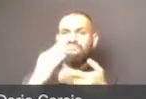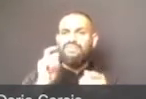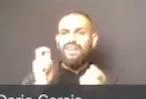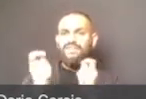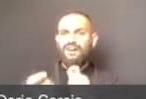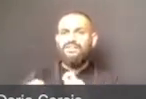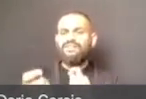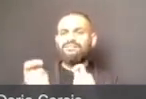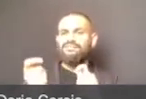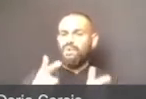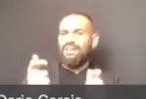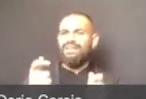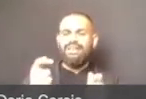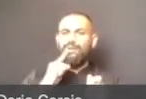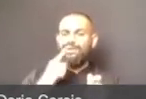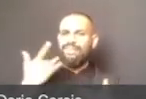to be. It's a full